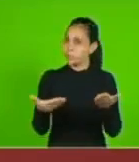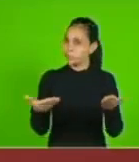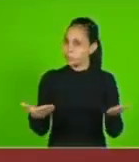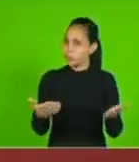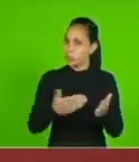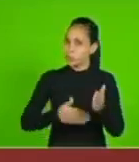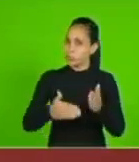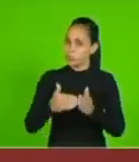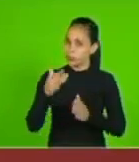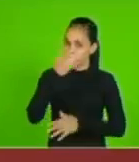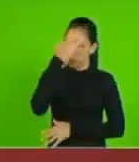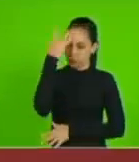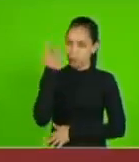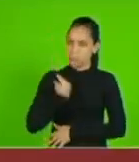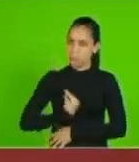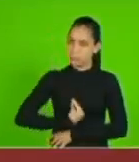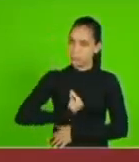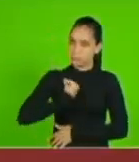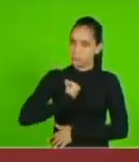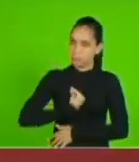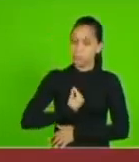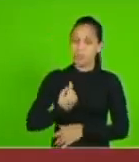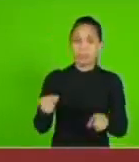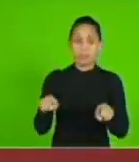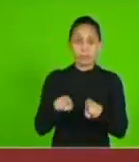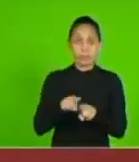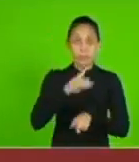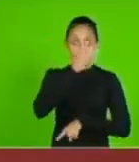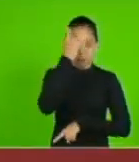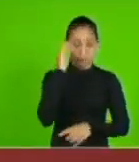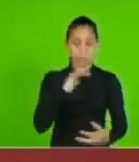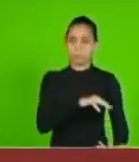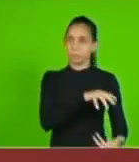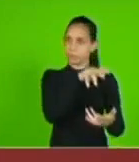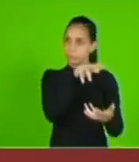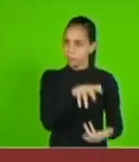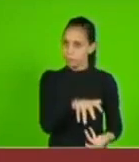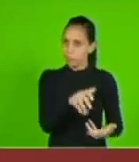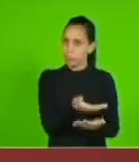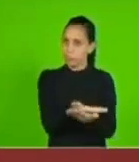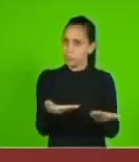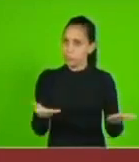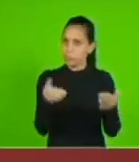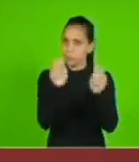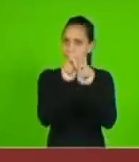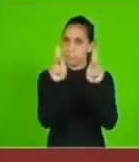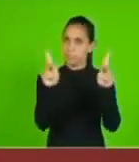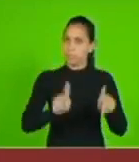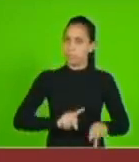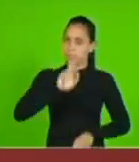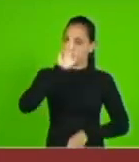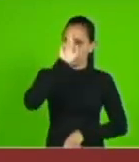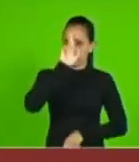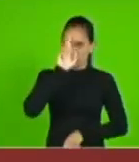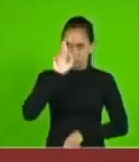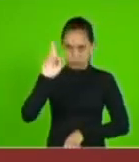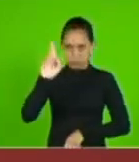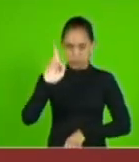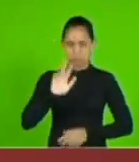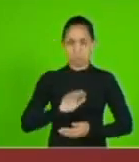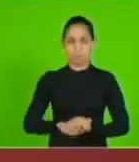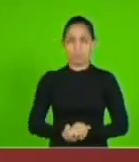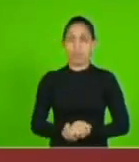We want to greet everyone present and the ones who are watching online with the peace of the Lord. We are here